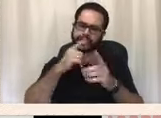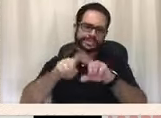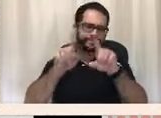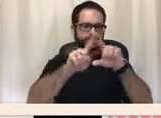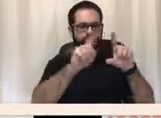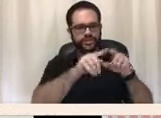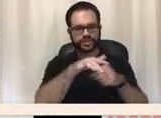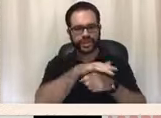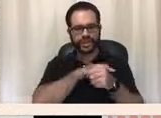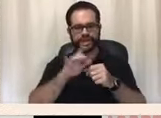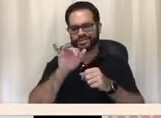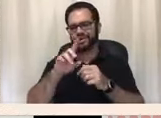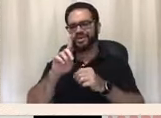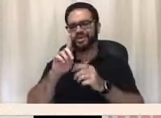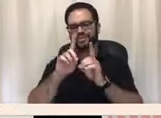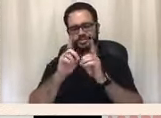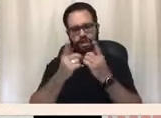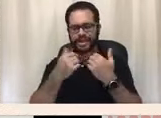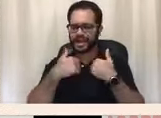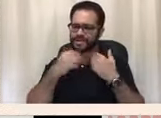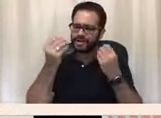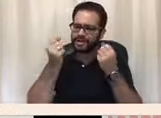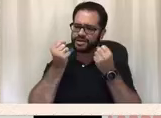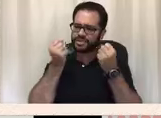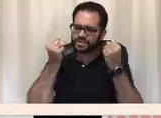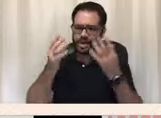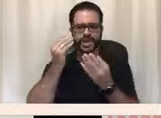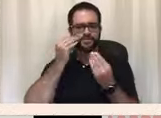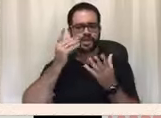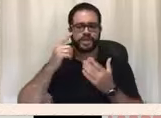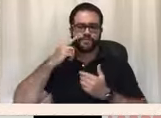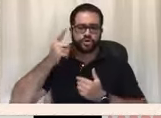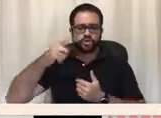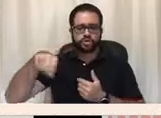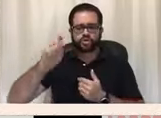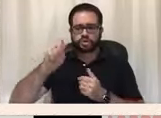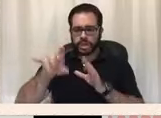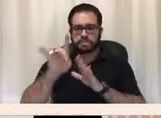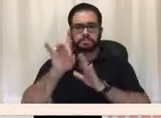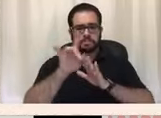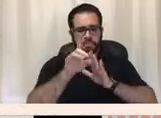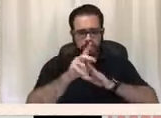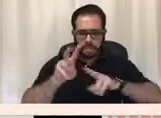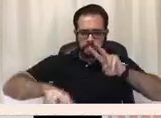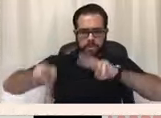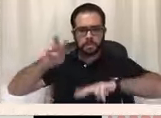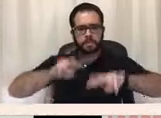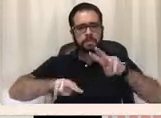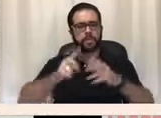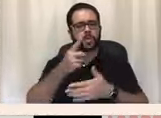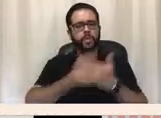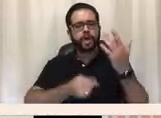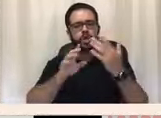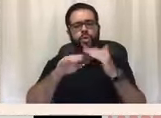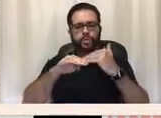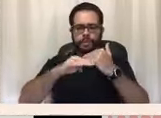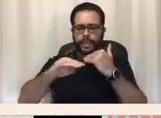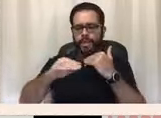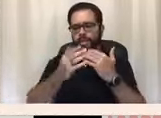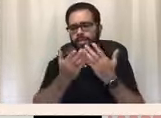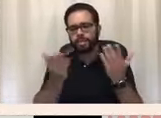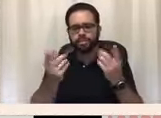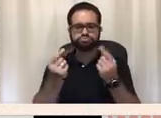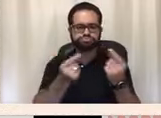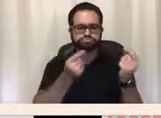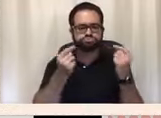have a lot of data for you to choose from and to look at what your platforms are. Now,